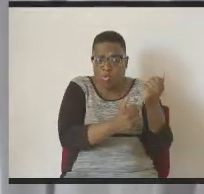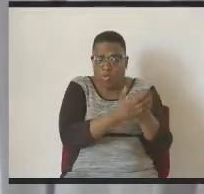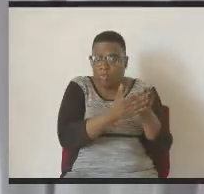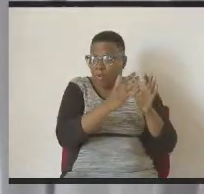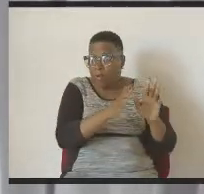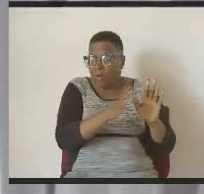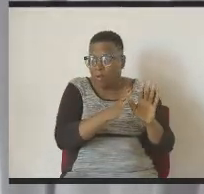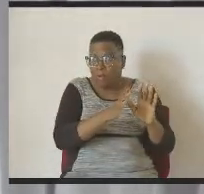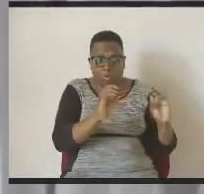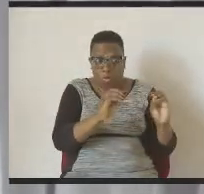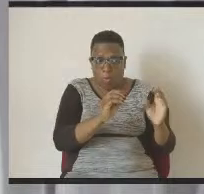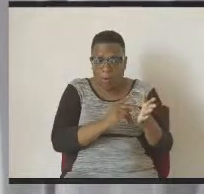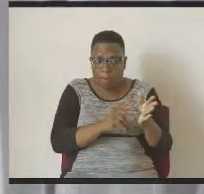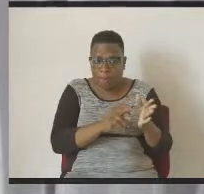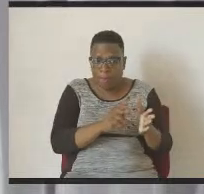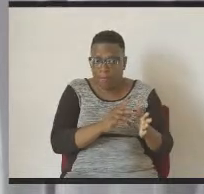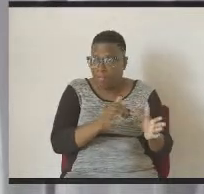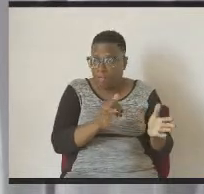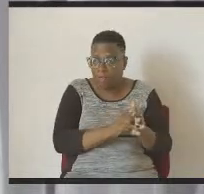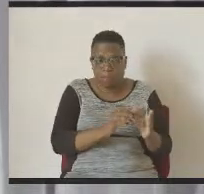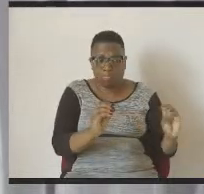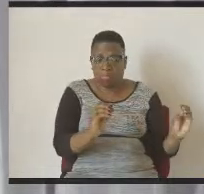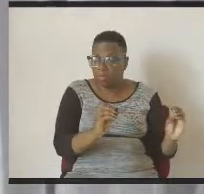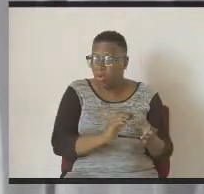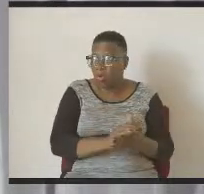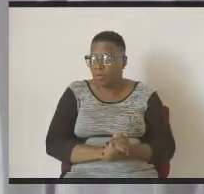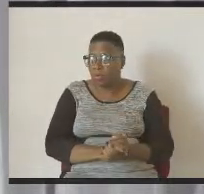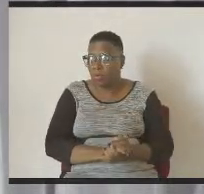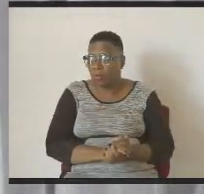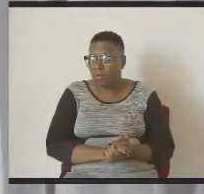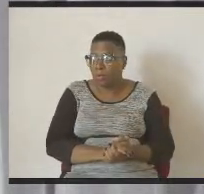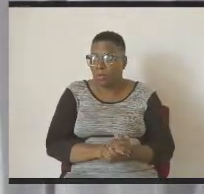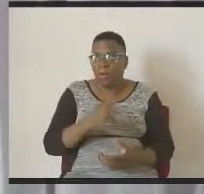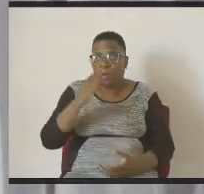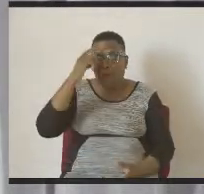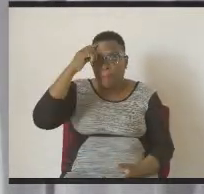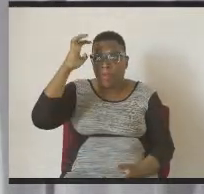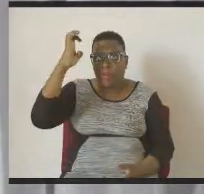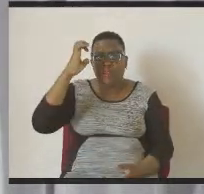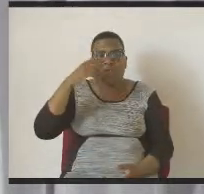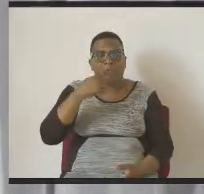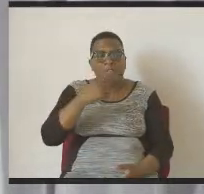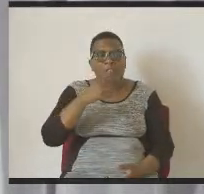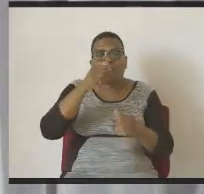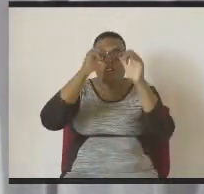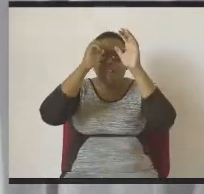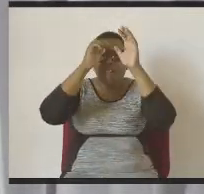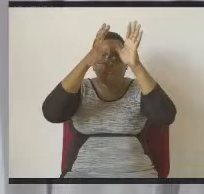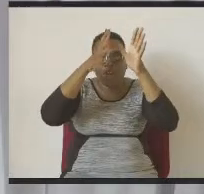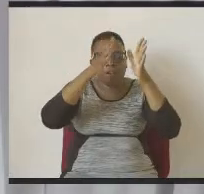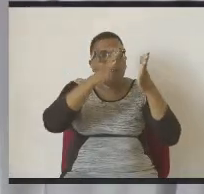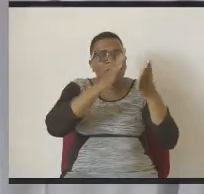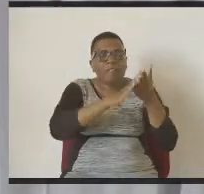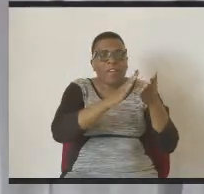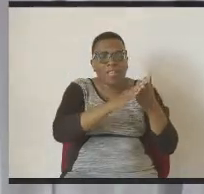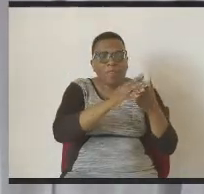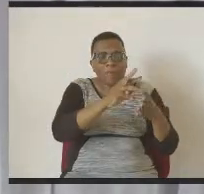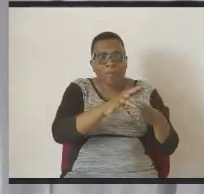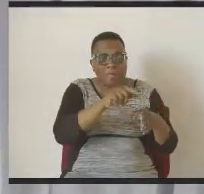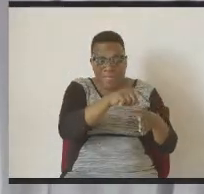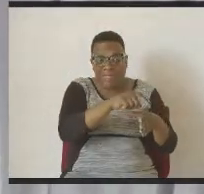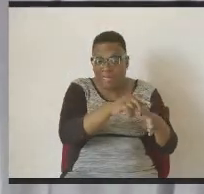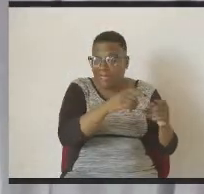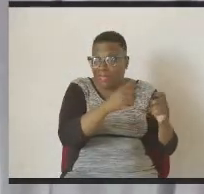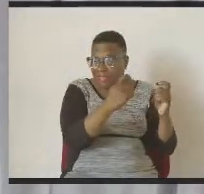price for that. None. Because he said, Father, forgive them. So that sin, that act